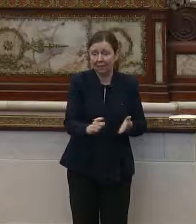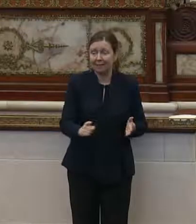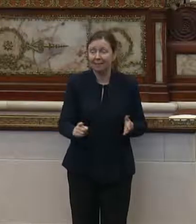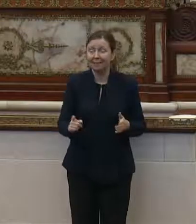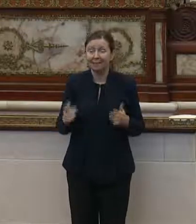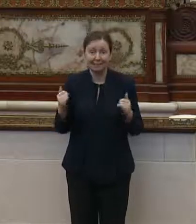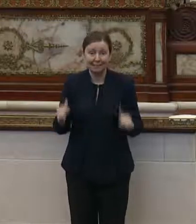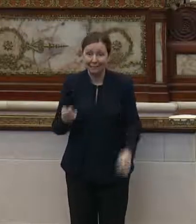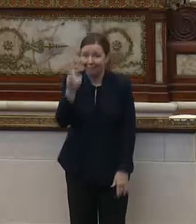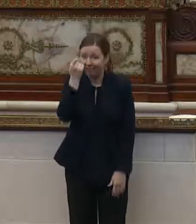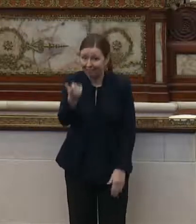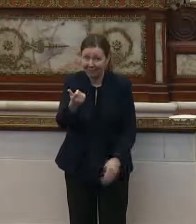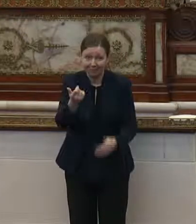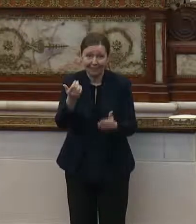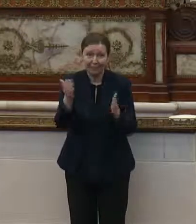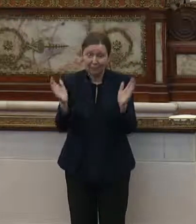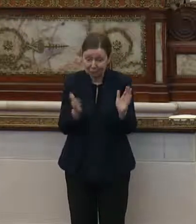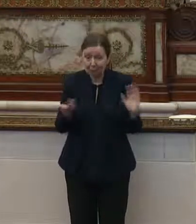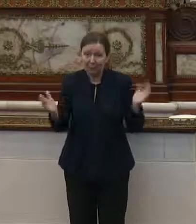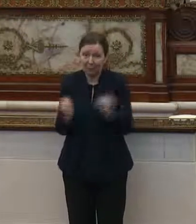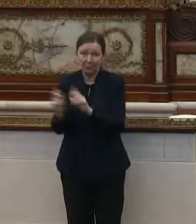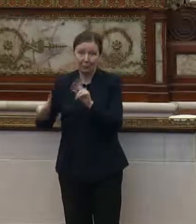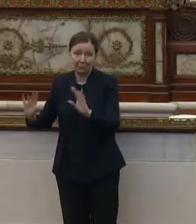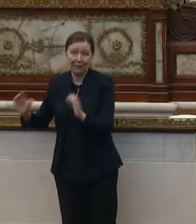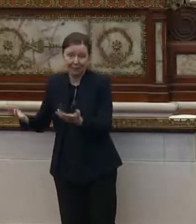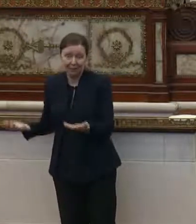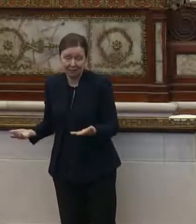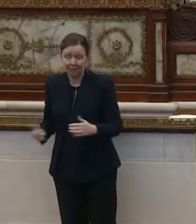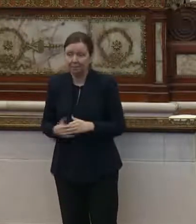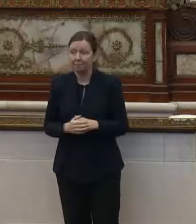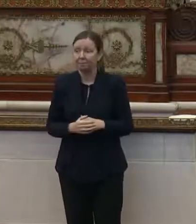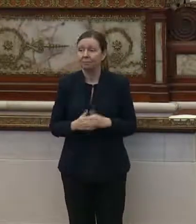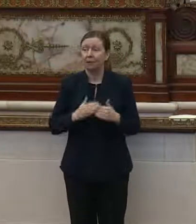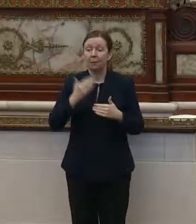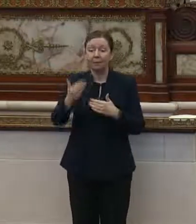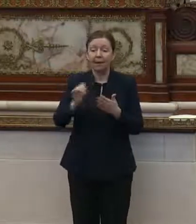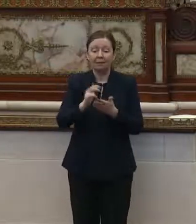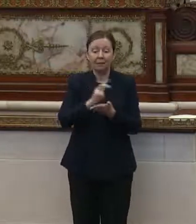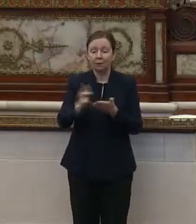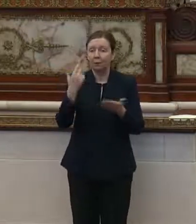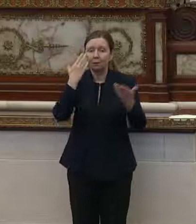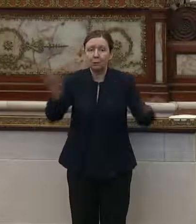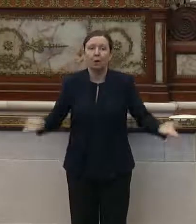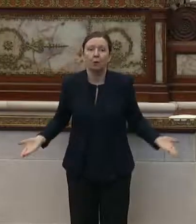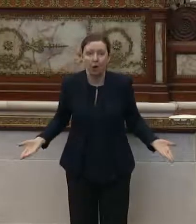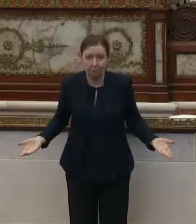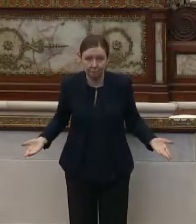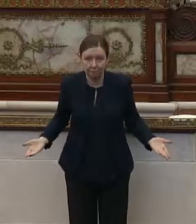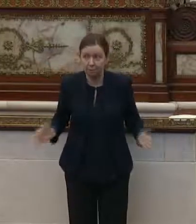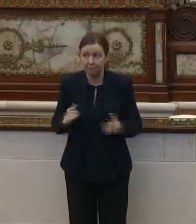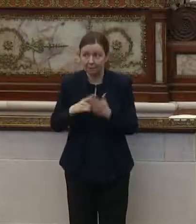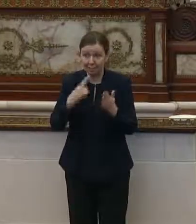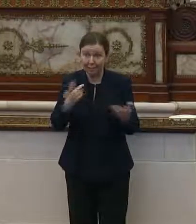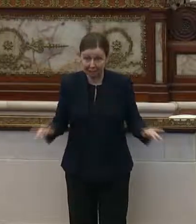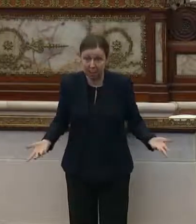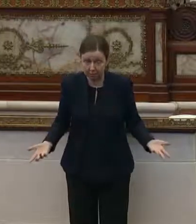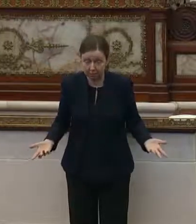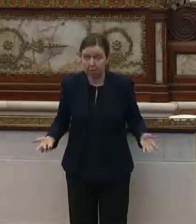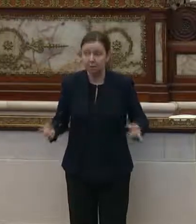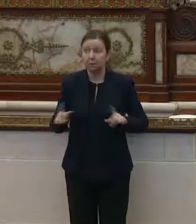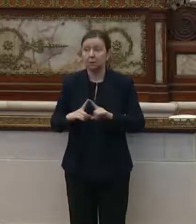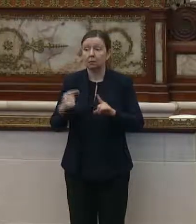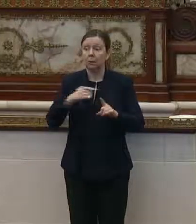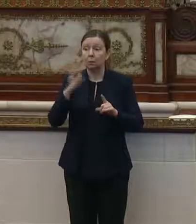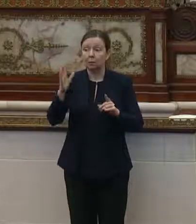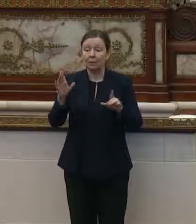very small amount of vaccine relative to the population. Beyond that 3 weeks, we cannot tell you anything, okay? They said, though, we will be